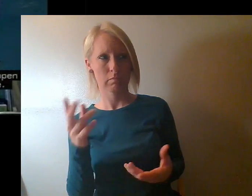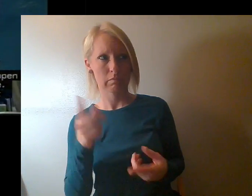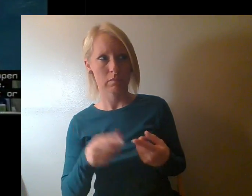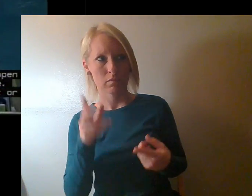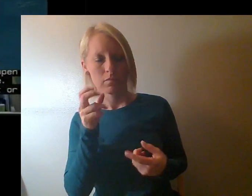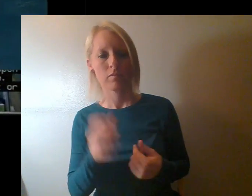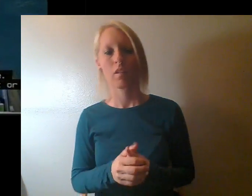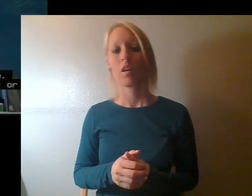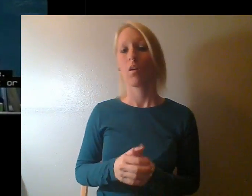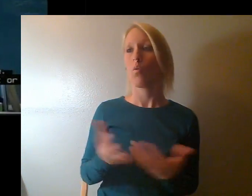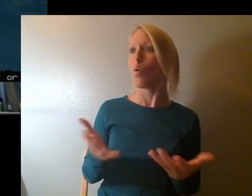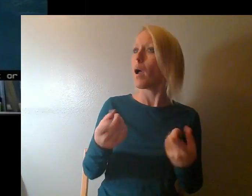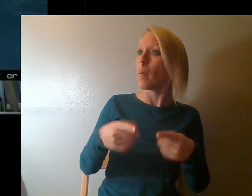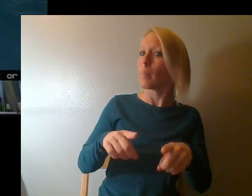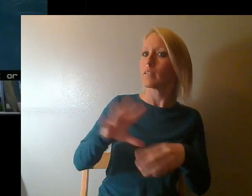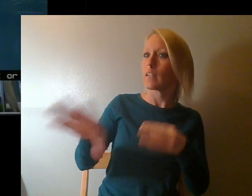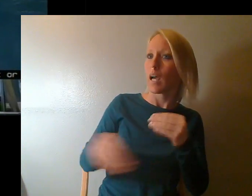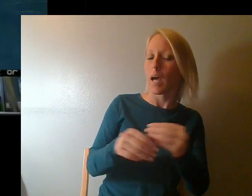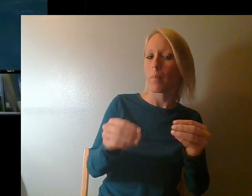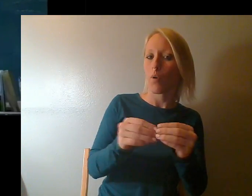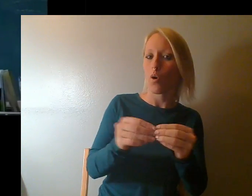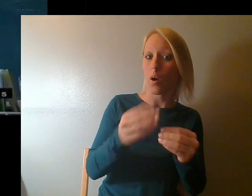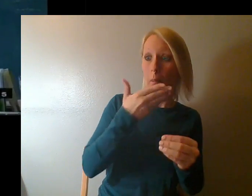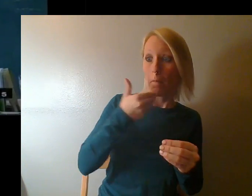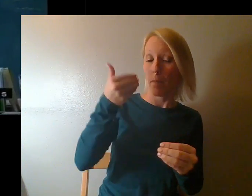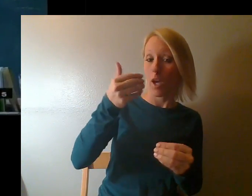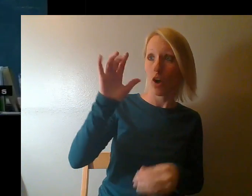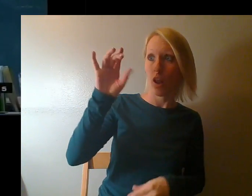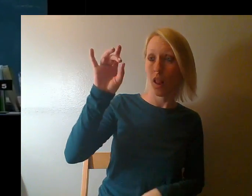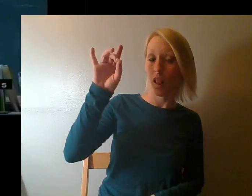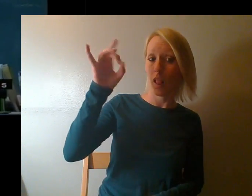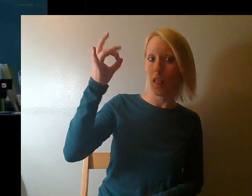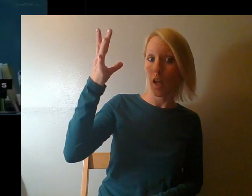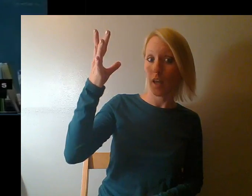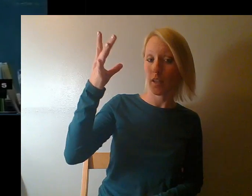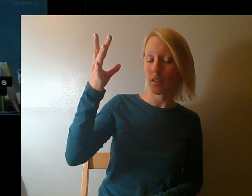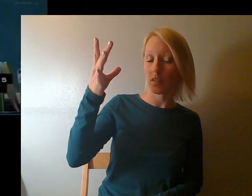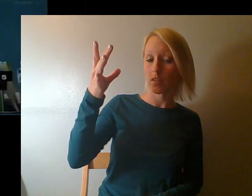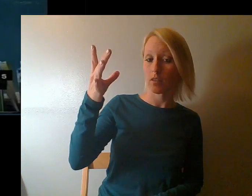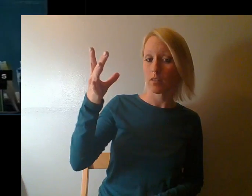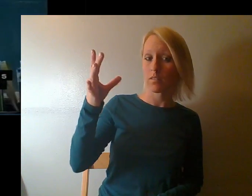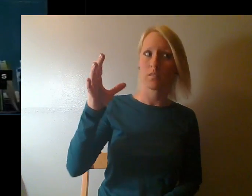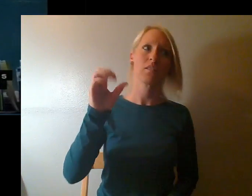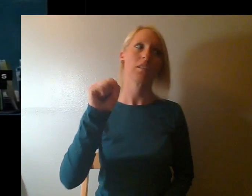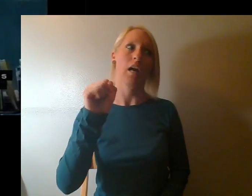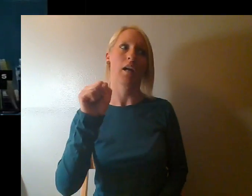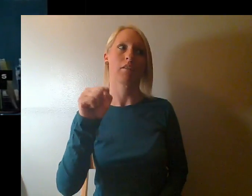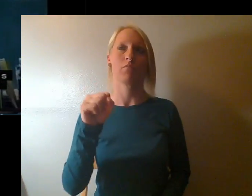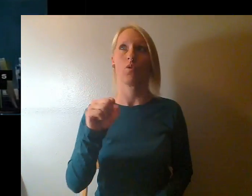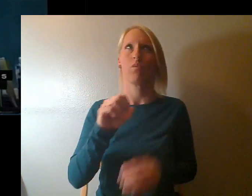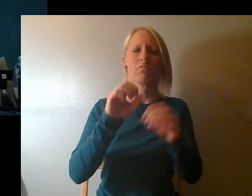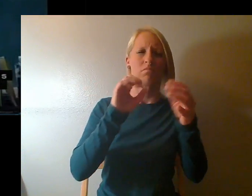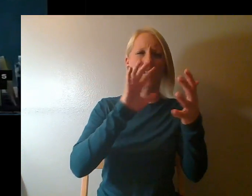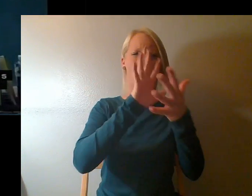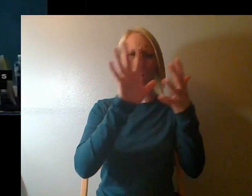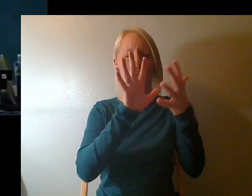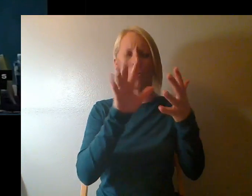with the lighter now? Yes. Okay, see, for me it's not because I get a glare. But all right, if I add some